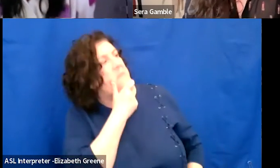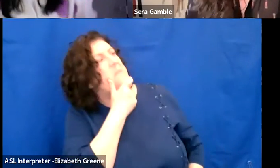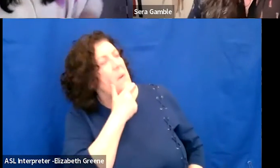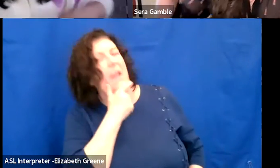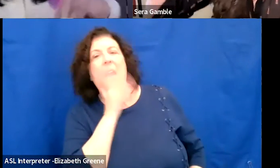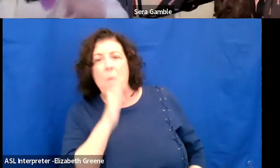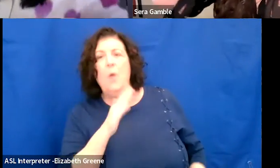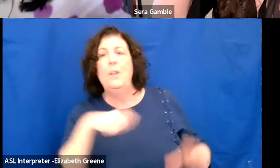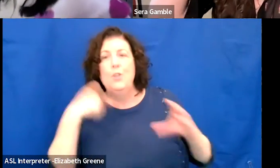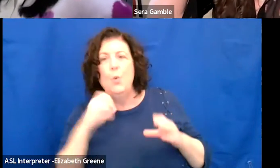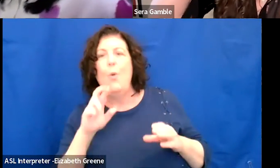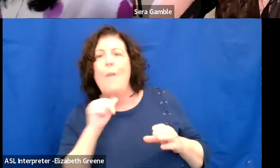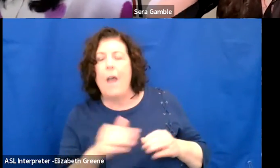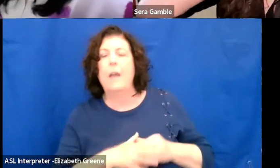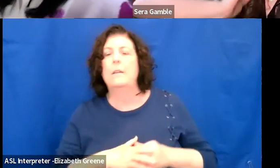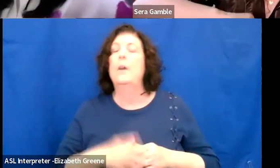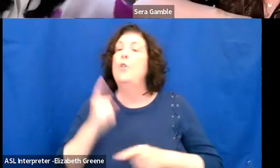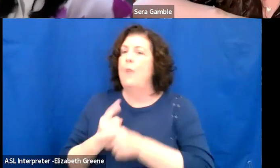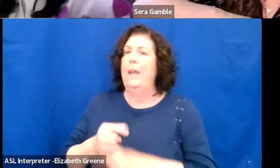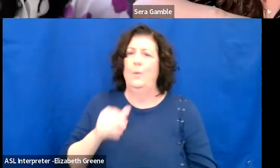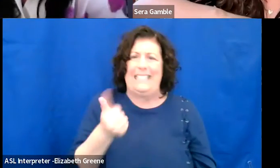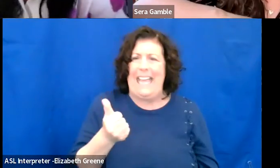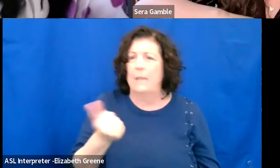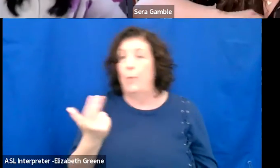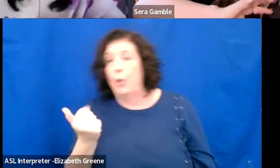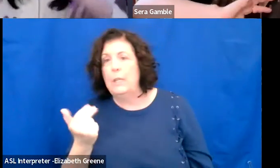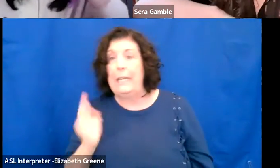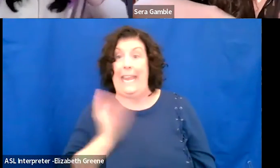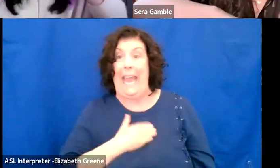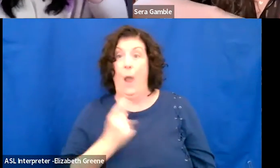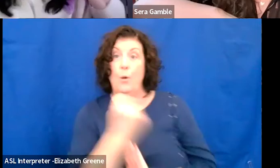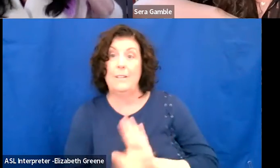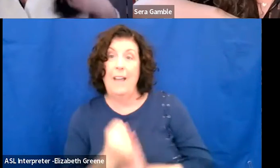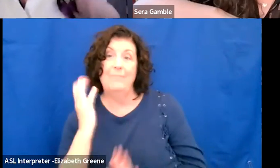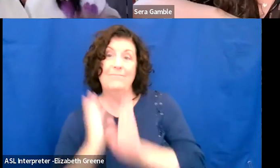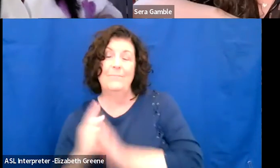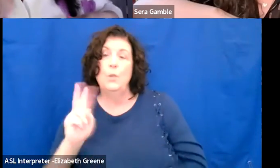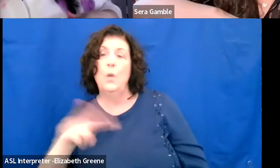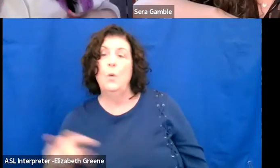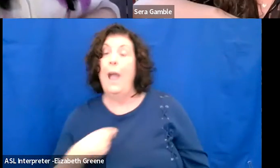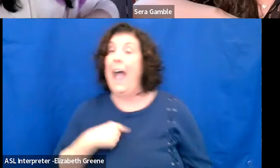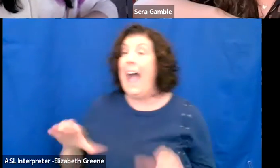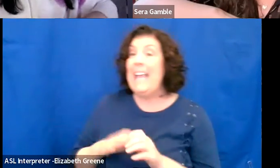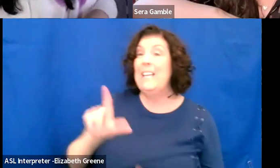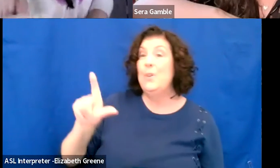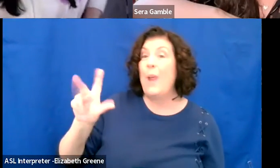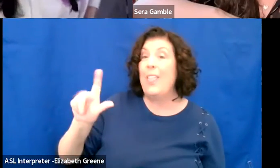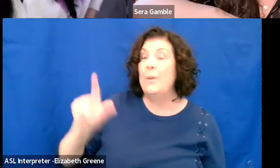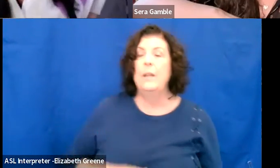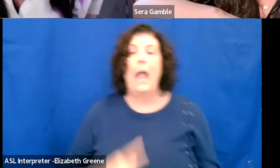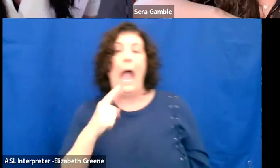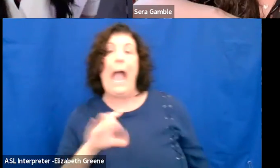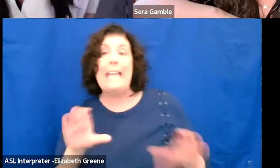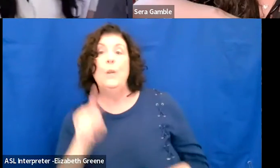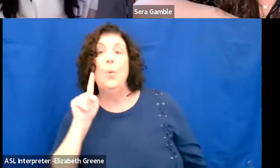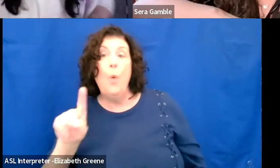the 22. I mean, in our day, it was 22. Yeah, I did a couple 23 episode seasons. I did one season 24